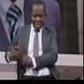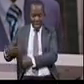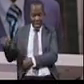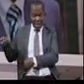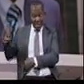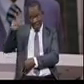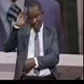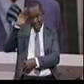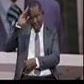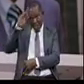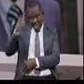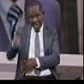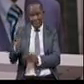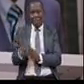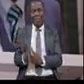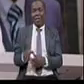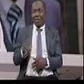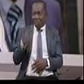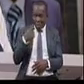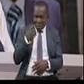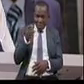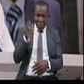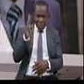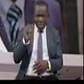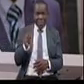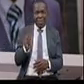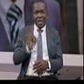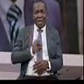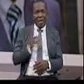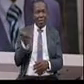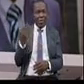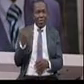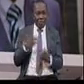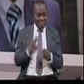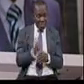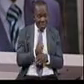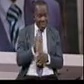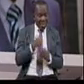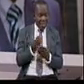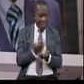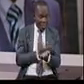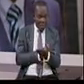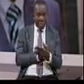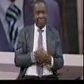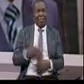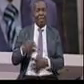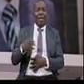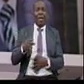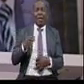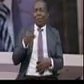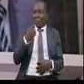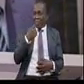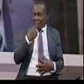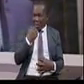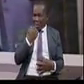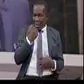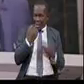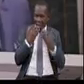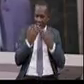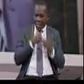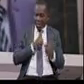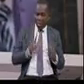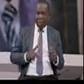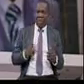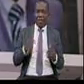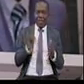other exigencies of duty." So we want to say to God be that glory. It is a blessing that